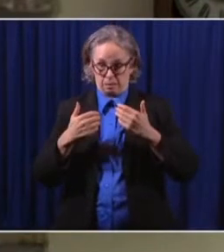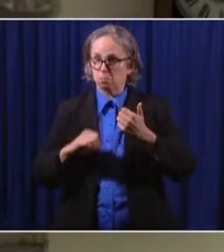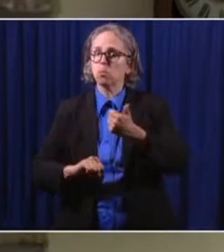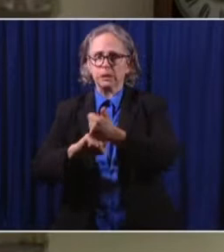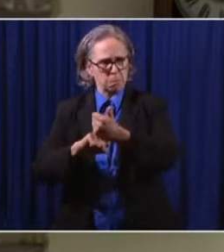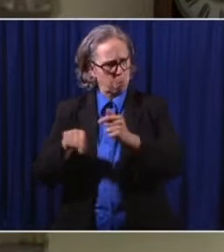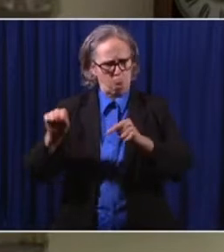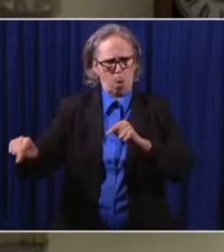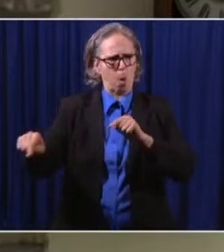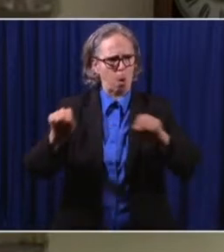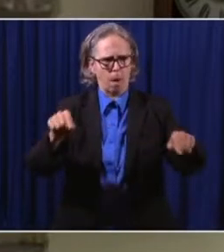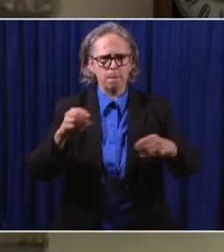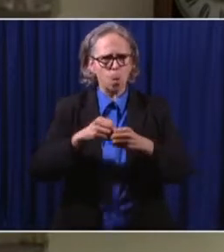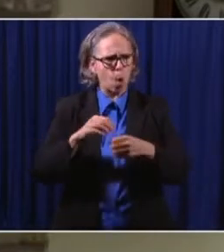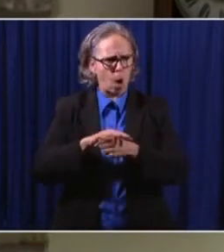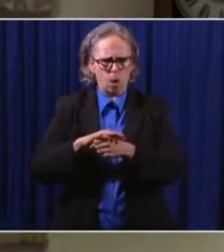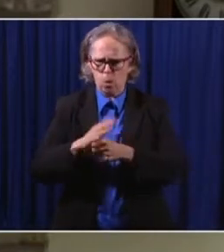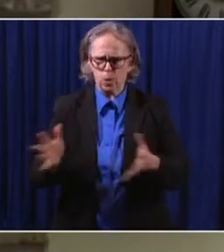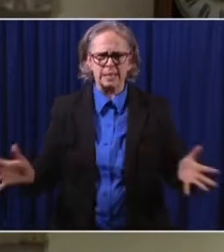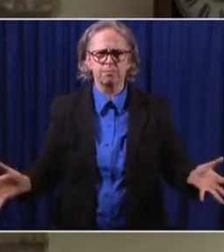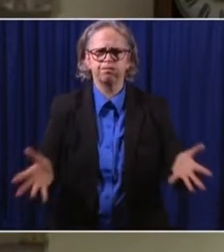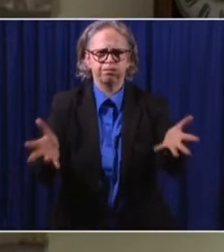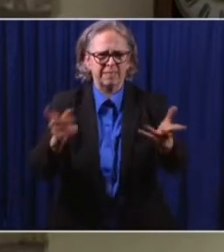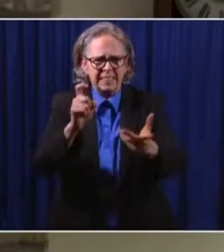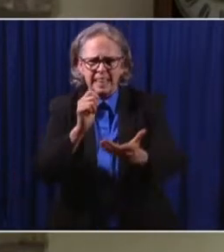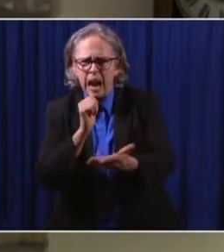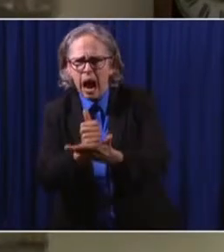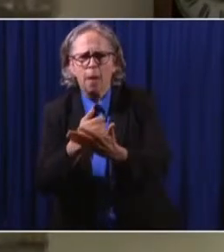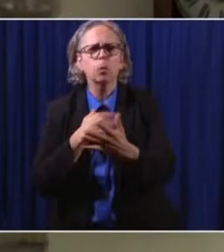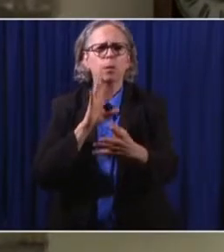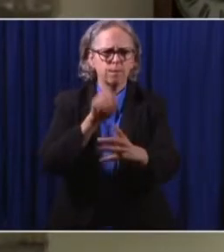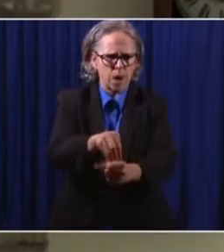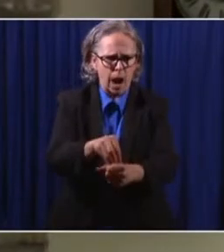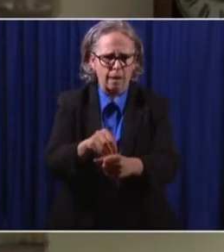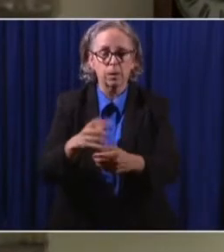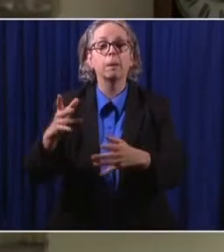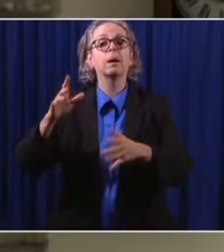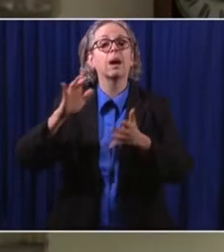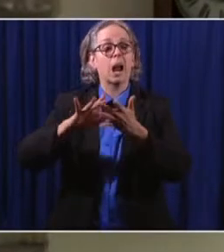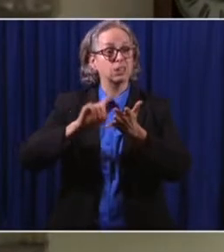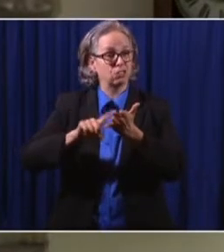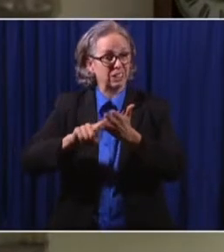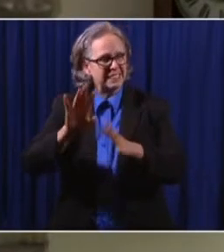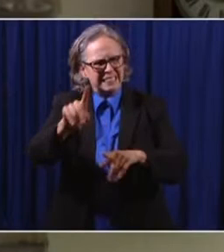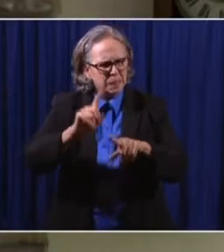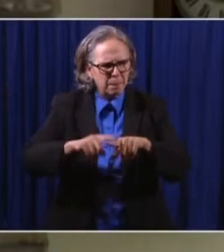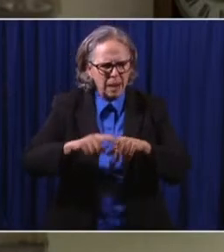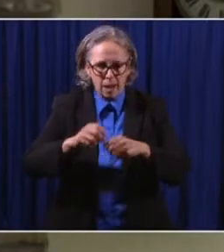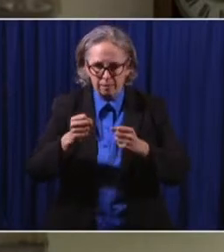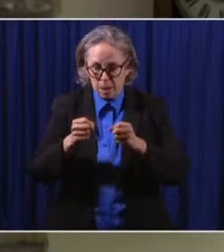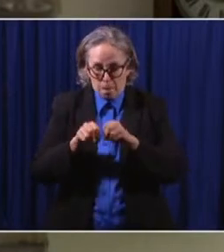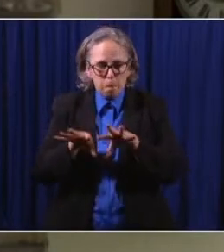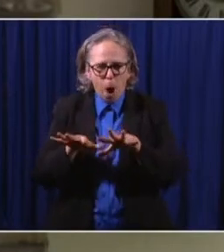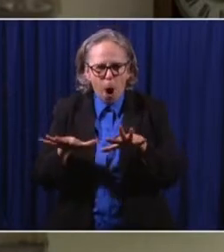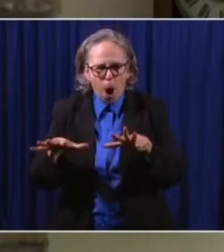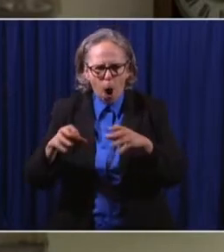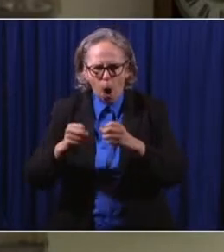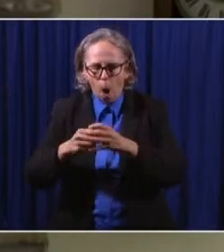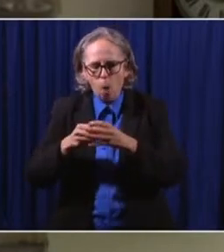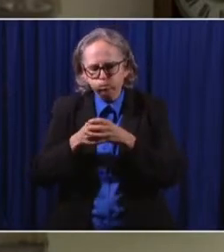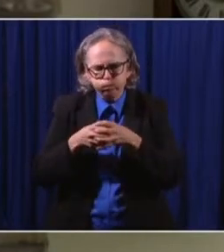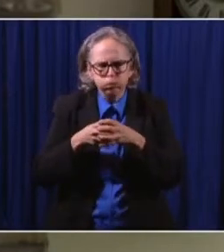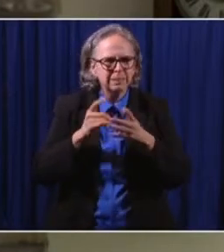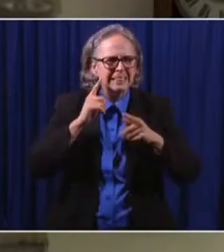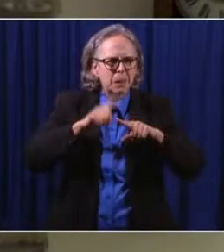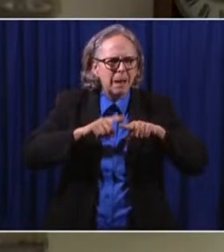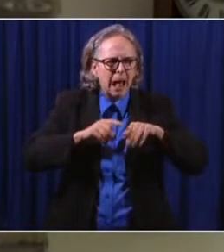we have contact tracers who are assisting them. It really depends on the size of the outbreak. But this is, what we've